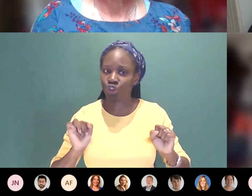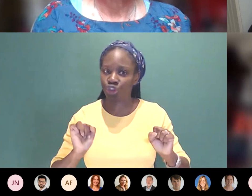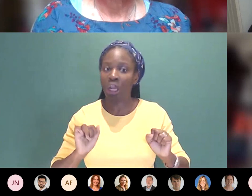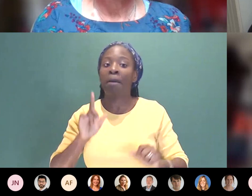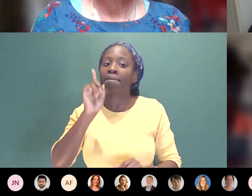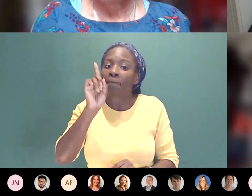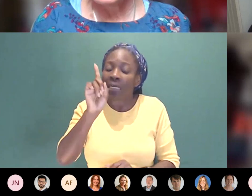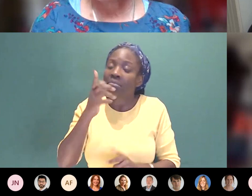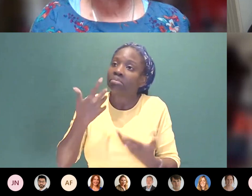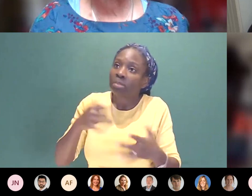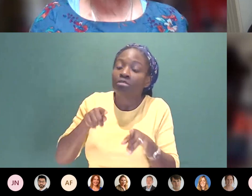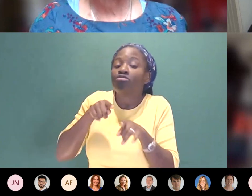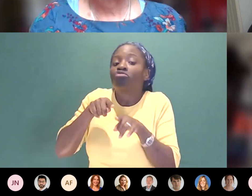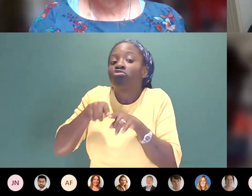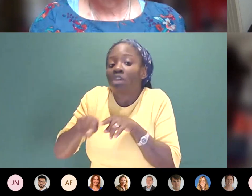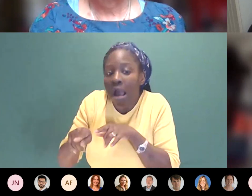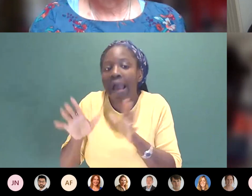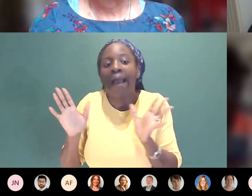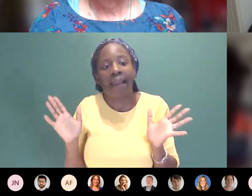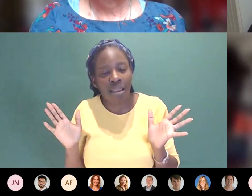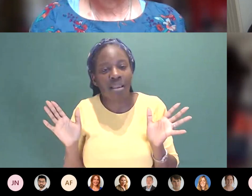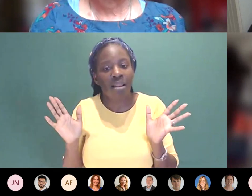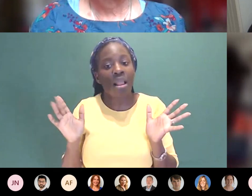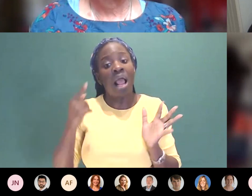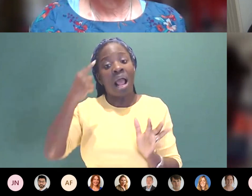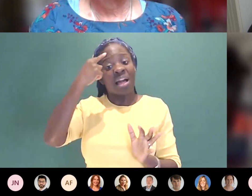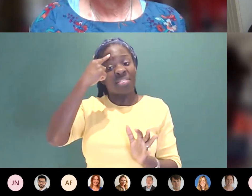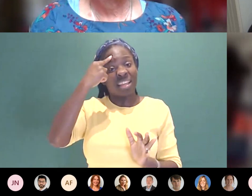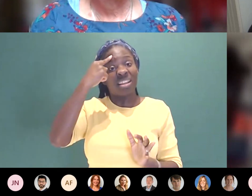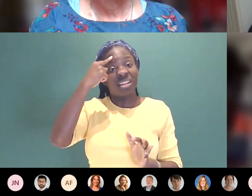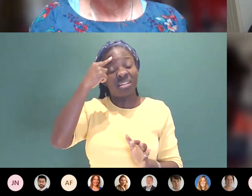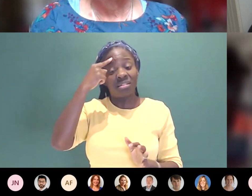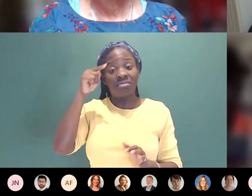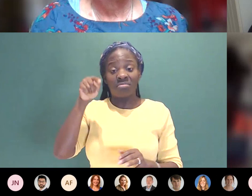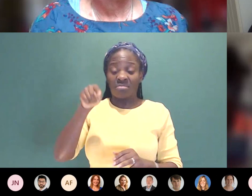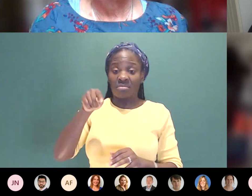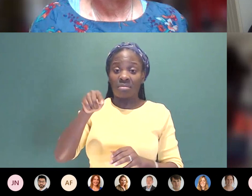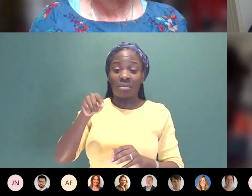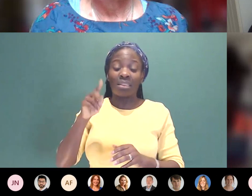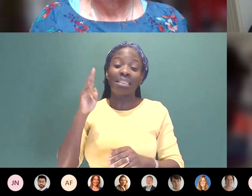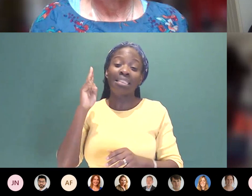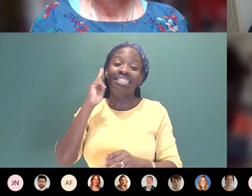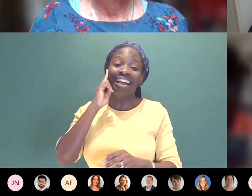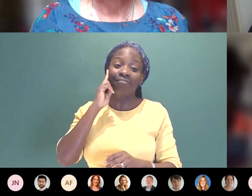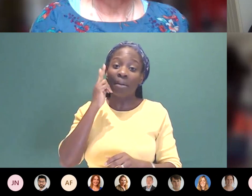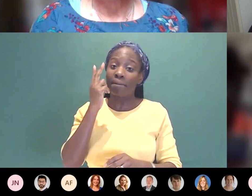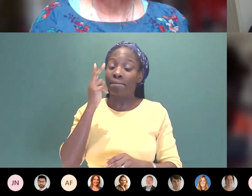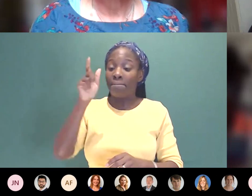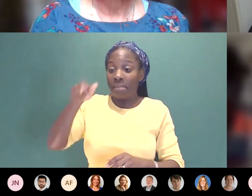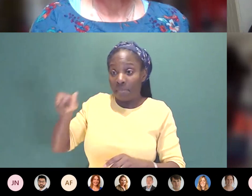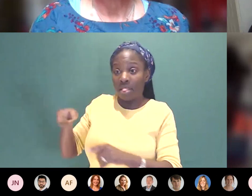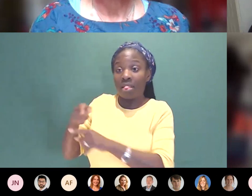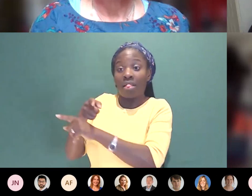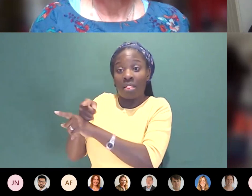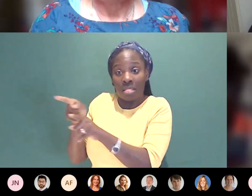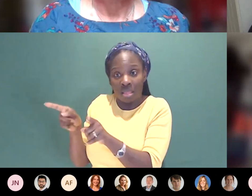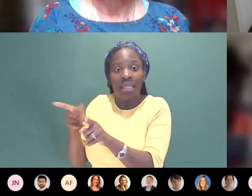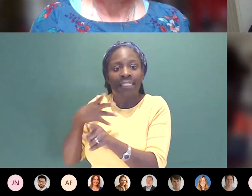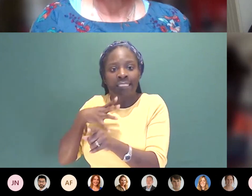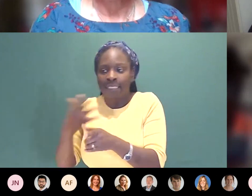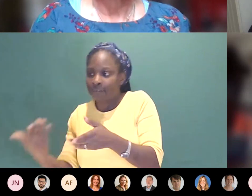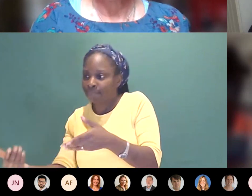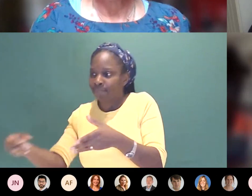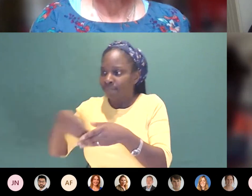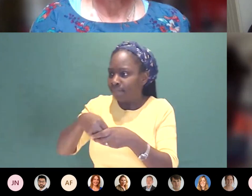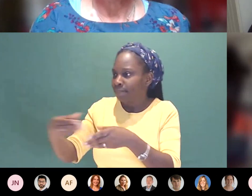an attempt. That's how we have to see it. And I think this is where particular deaf people have to come in the design.